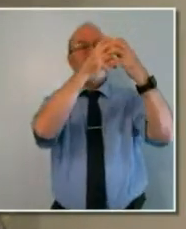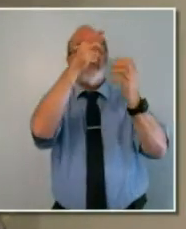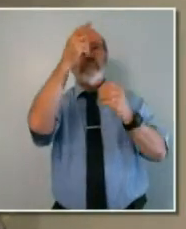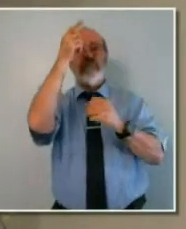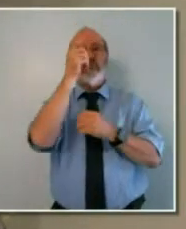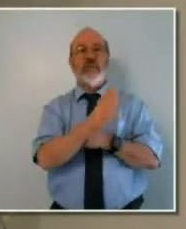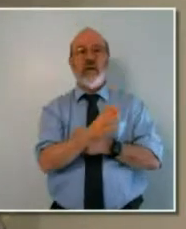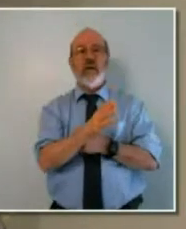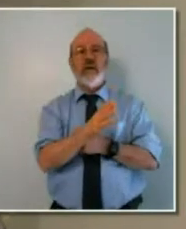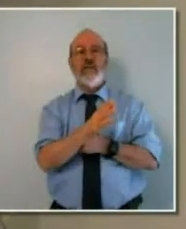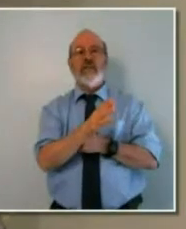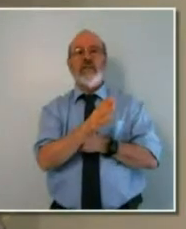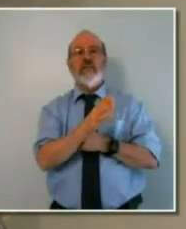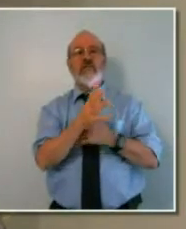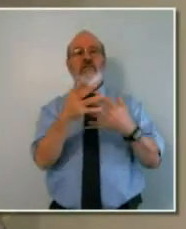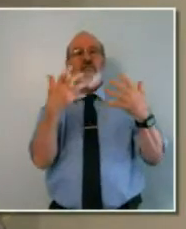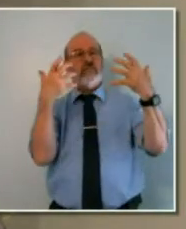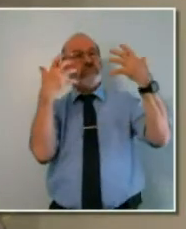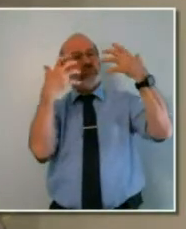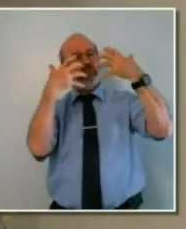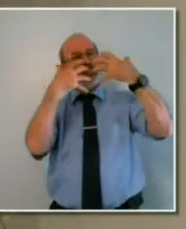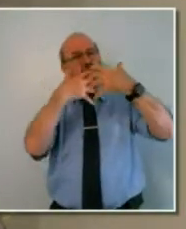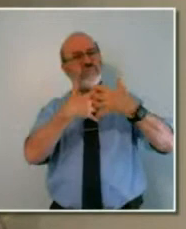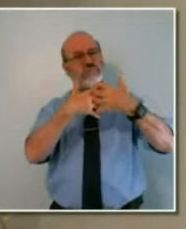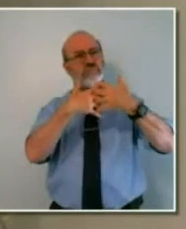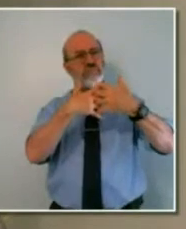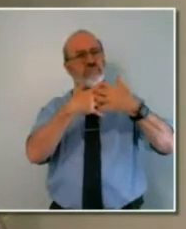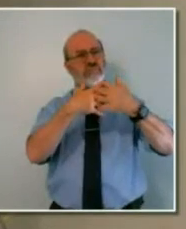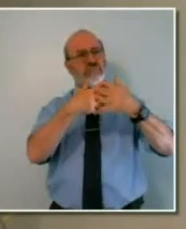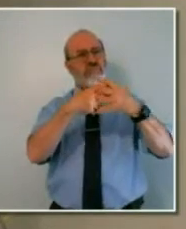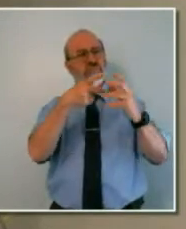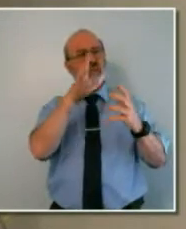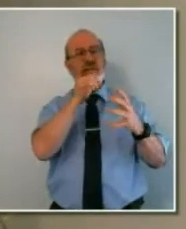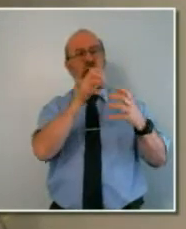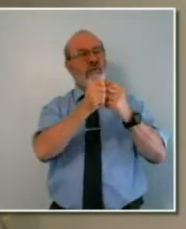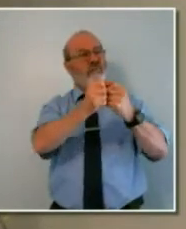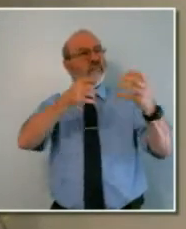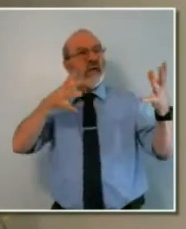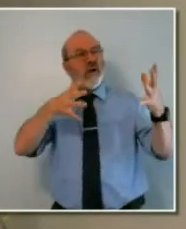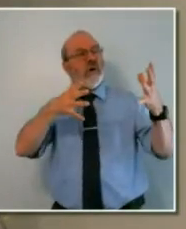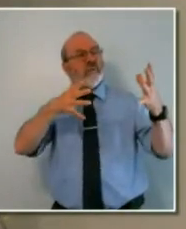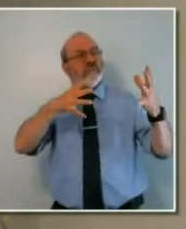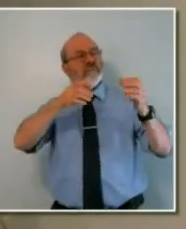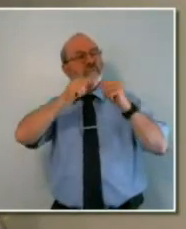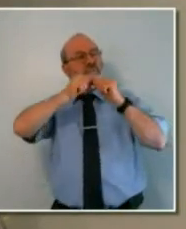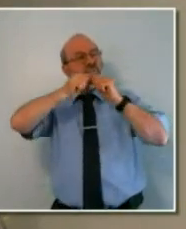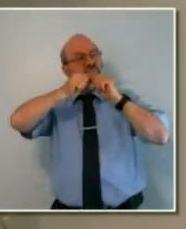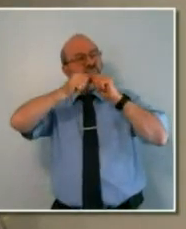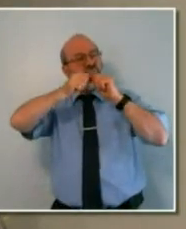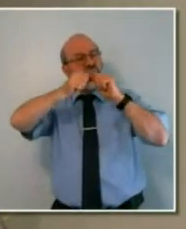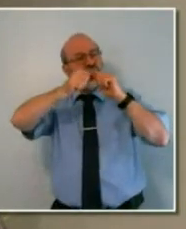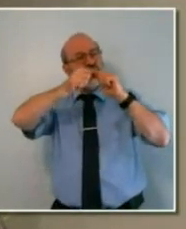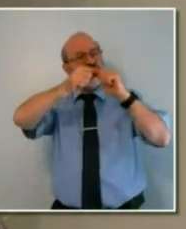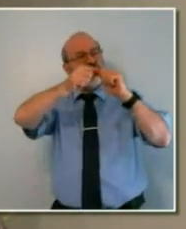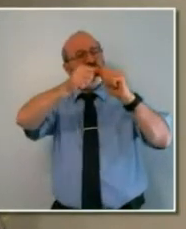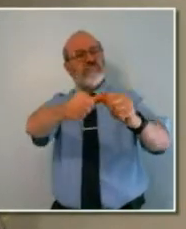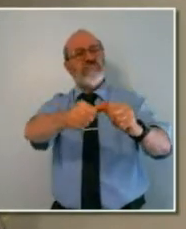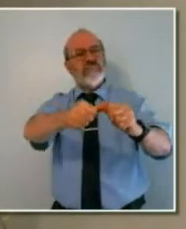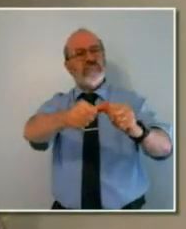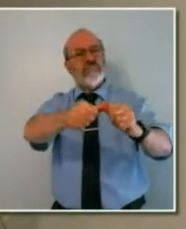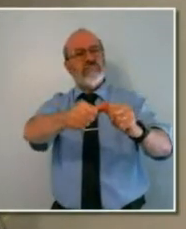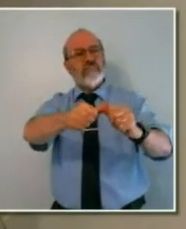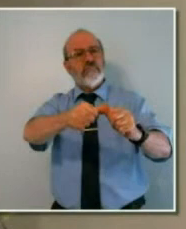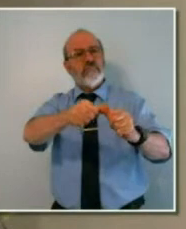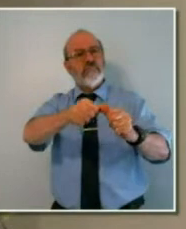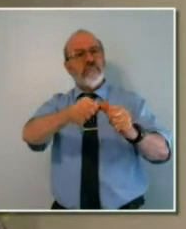You're gonna get a hold, or you're gonna take a hold of God, and you're not gonna let go. You're gonna persevere. Your goodness is not going to